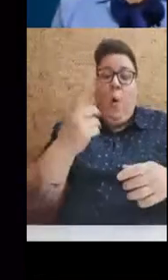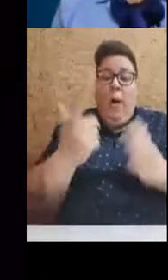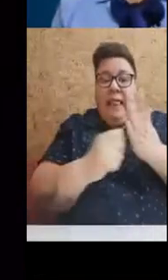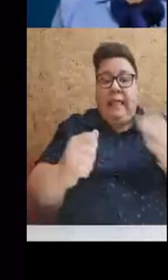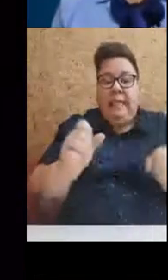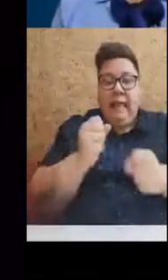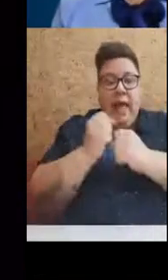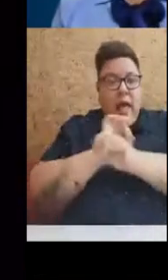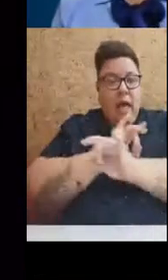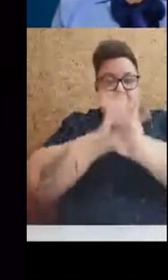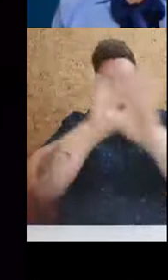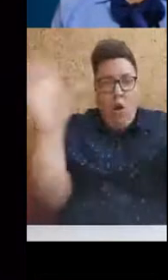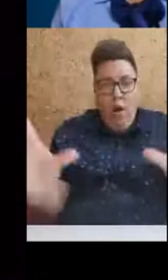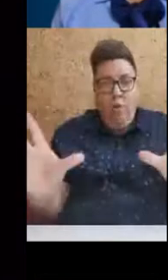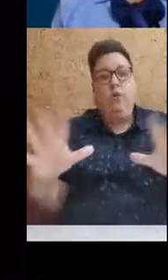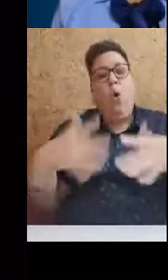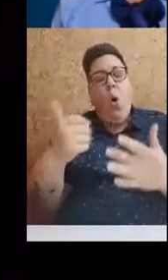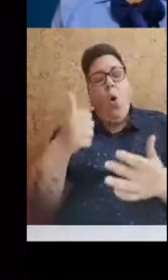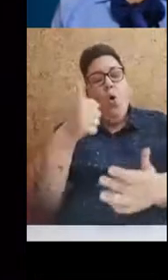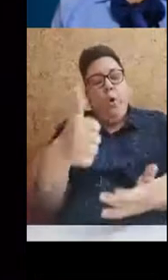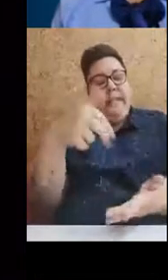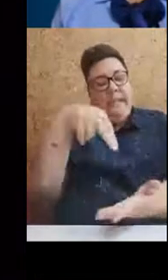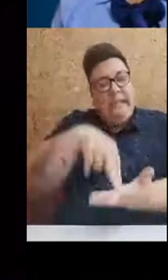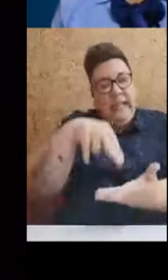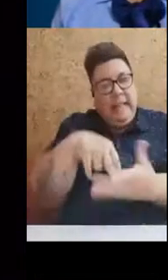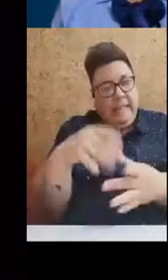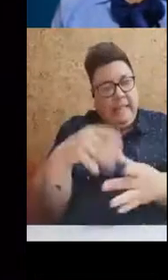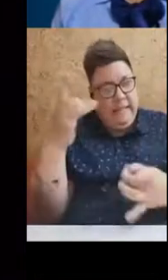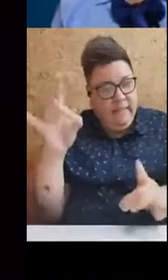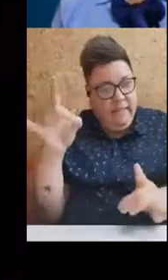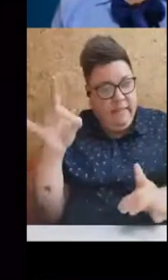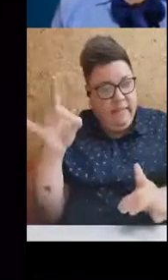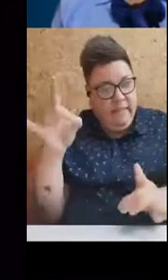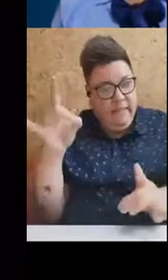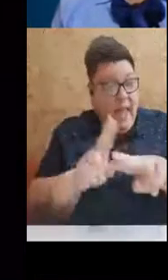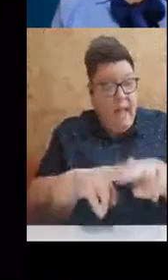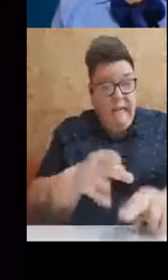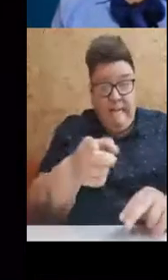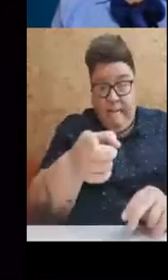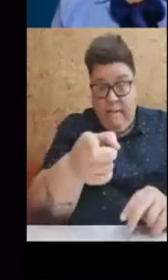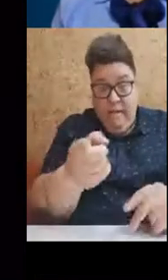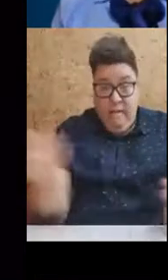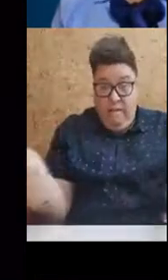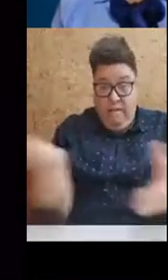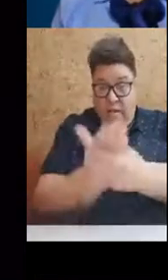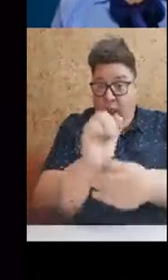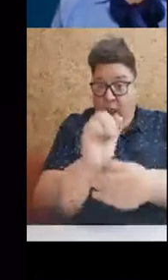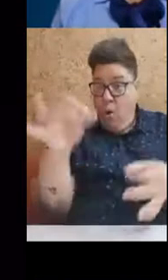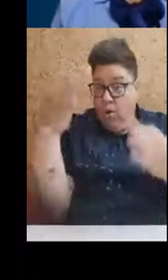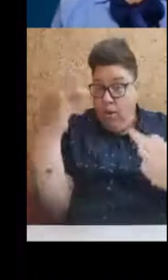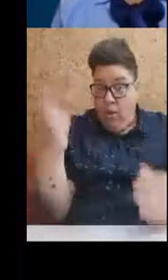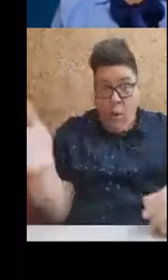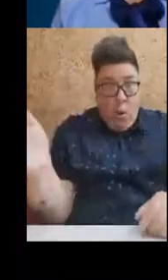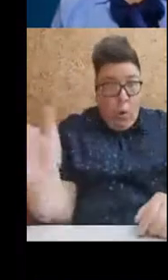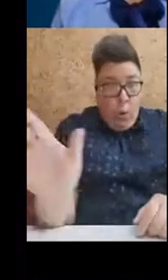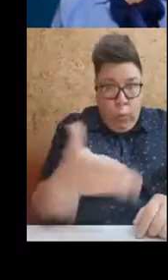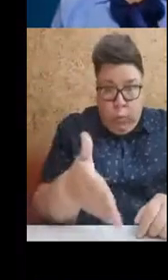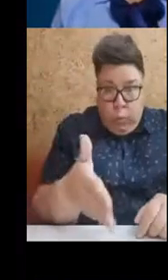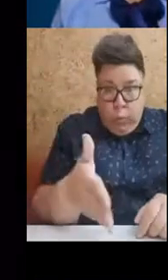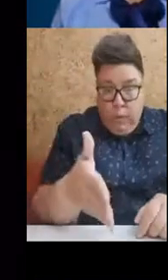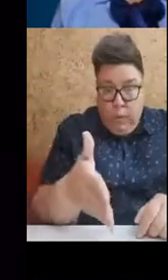standing certificate from SARS. And if you have not filed your tax forms or you are in arrears with